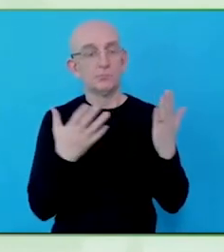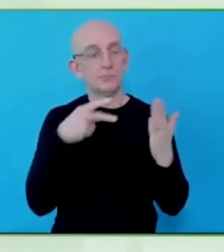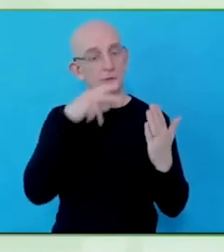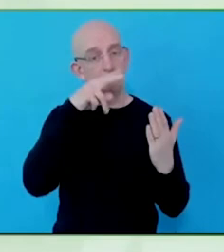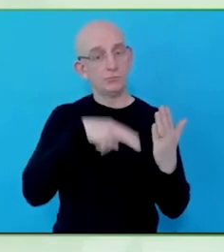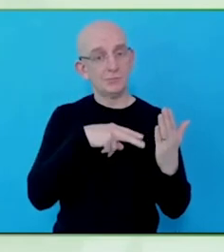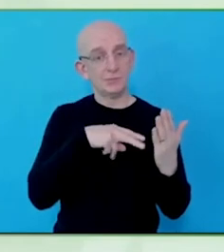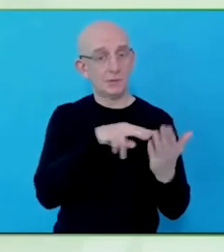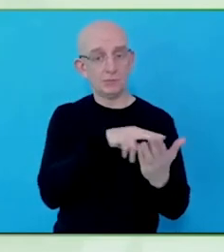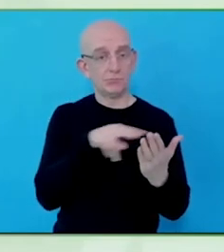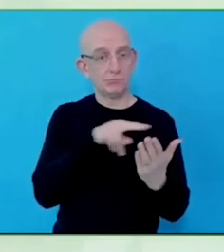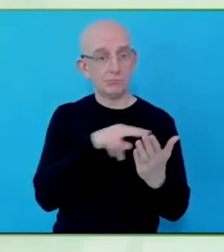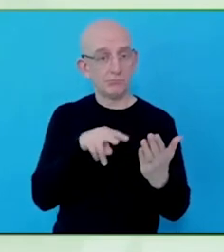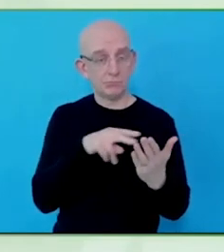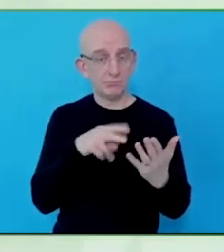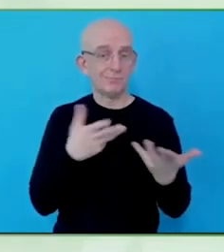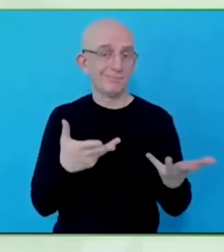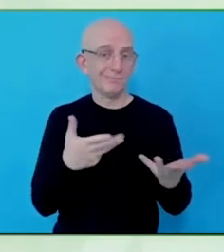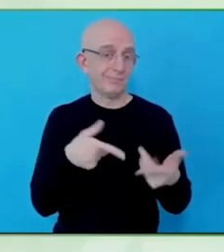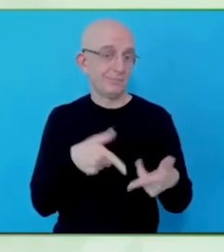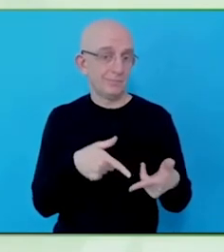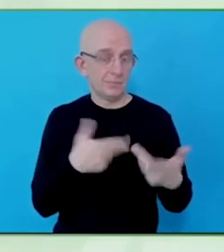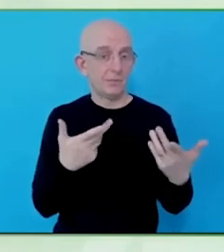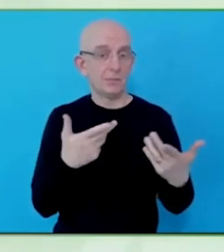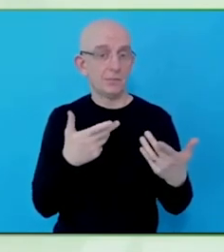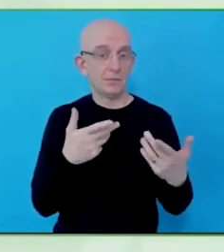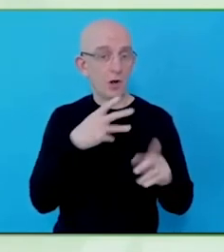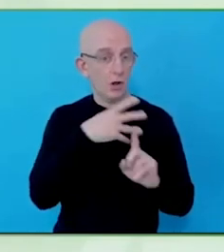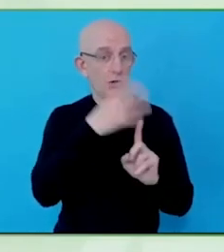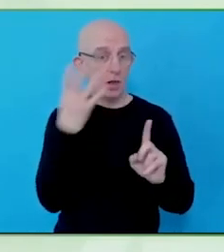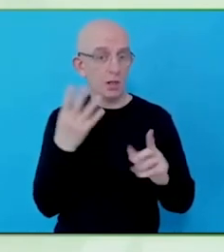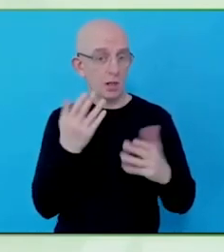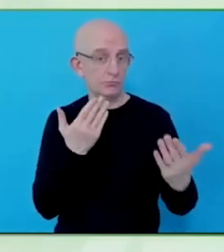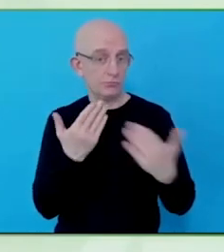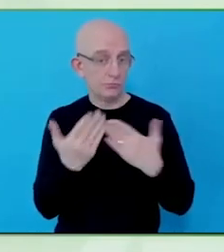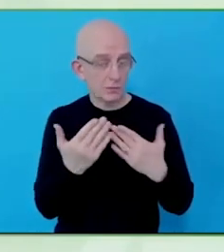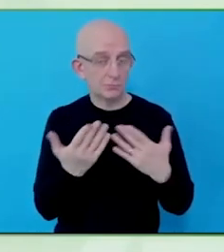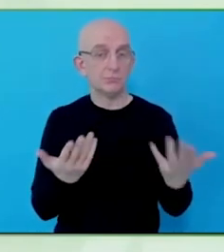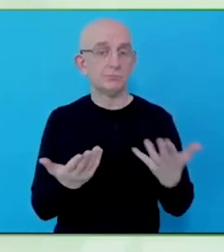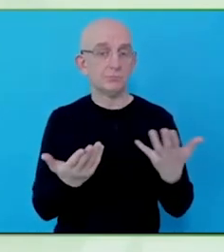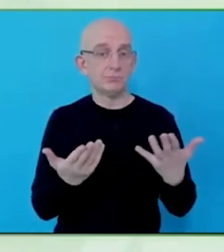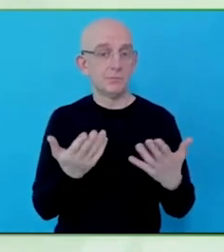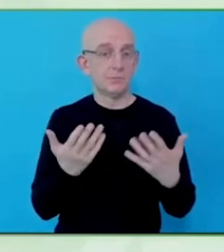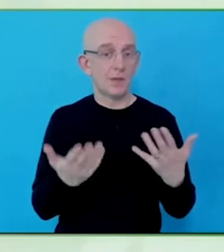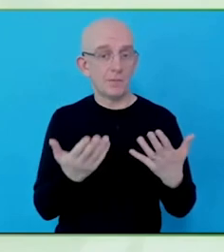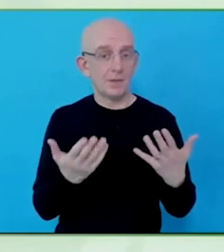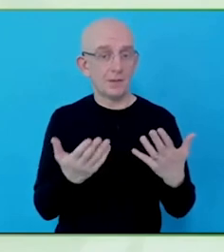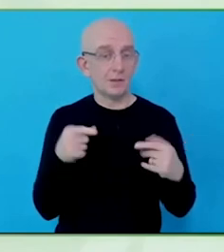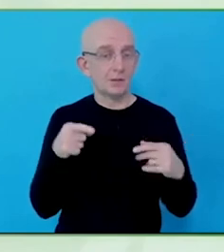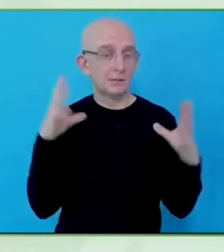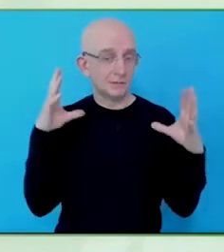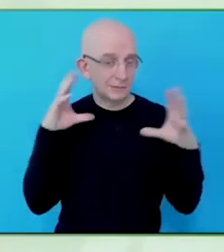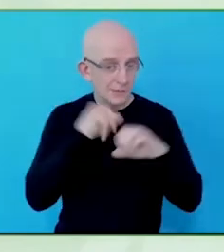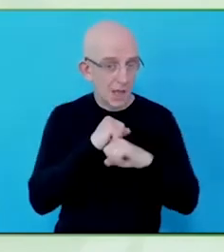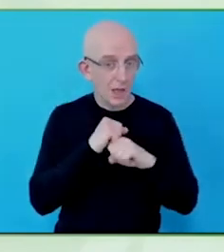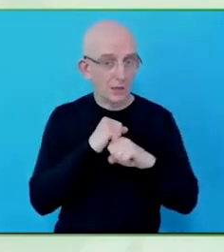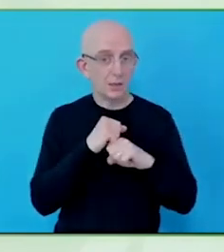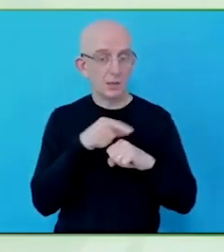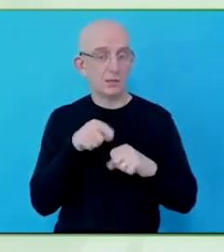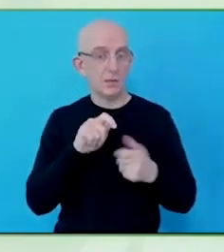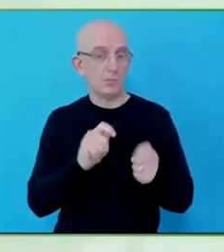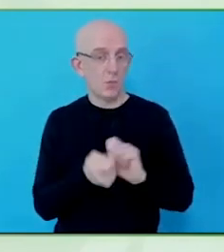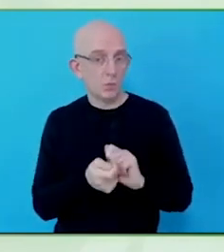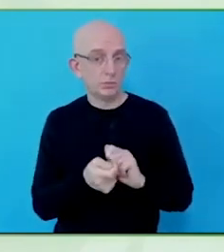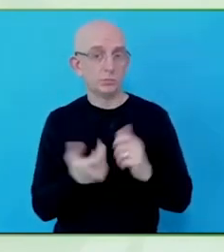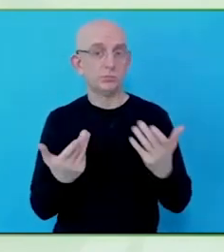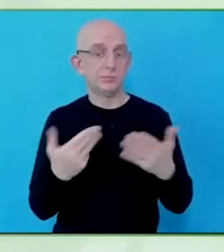kind of like the coffee and water stations here. They're outside almost every room. You want to show people and slowly educate that these options